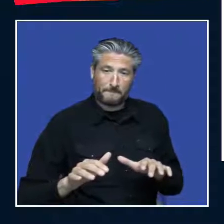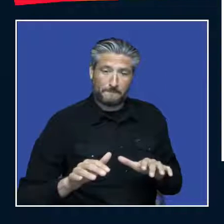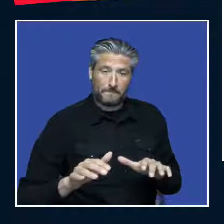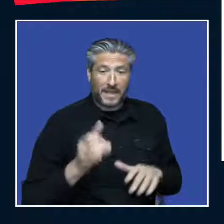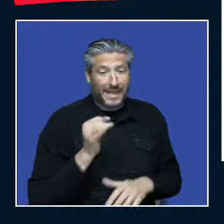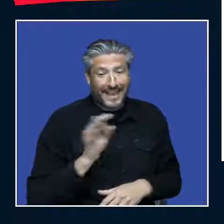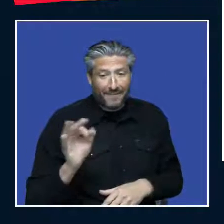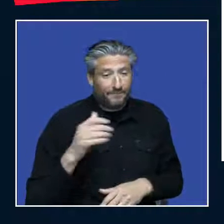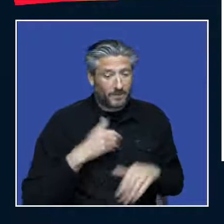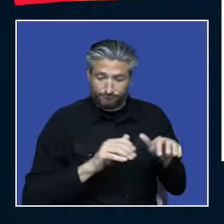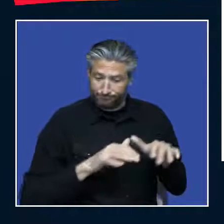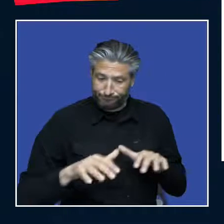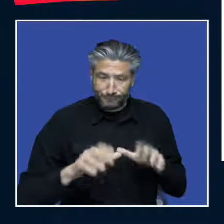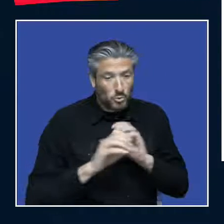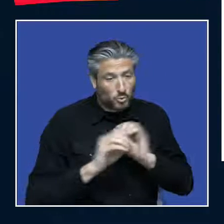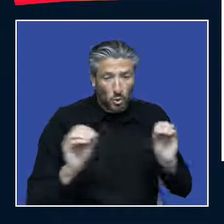me.